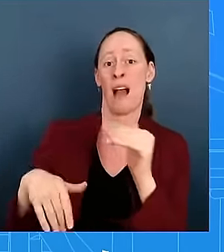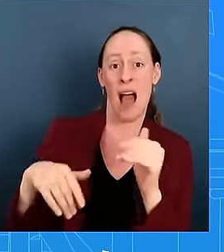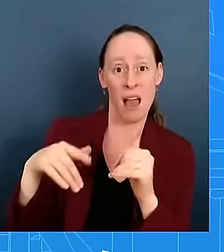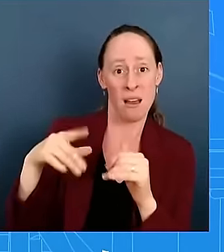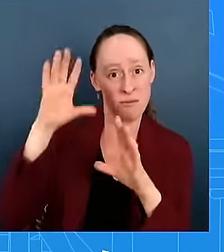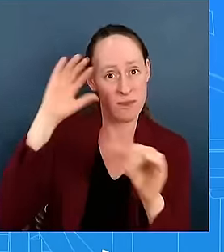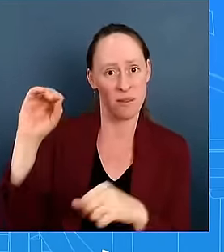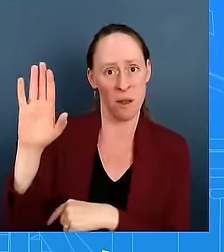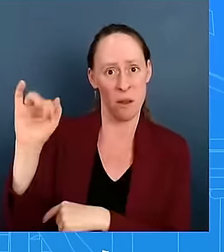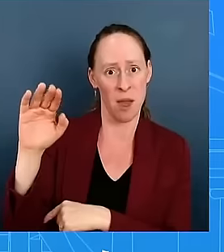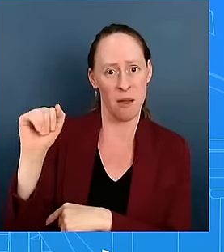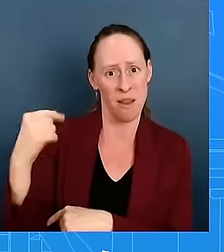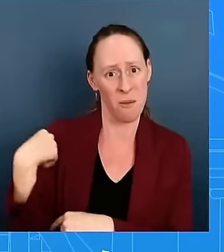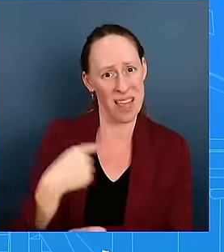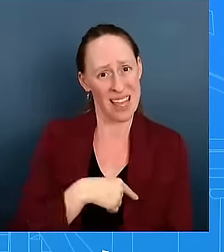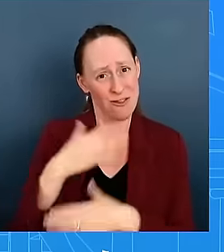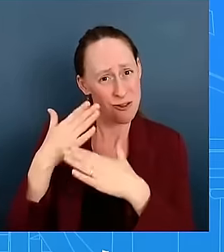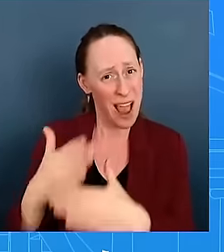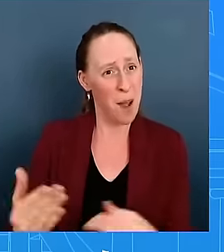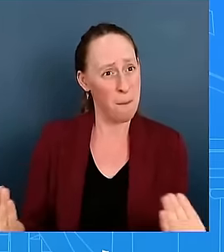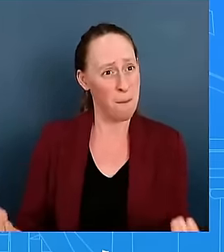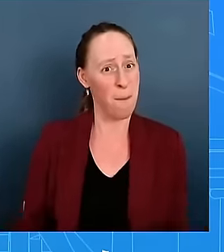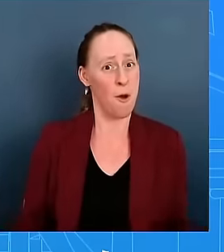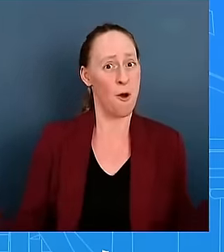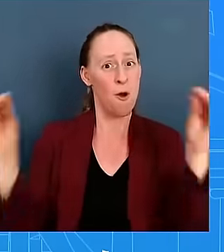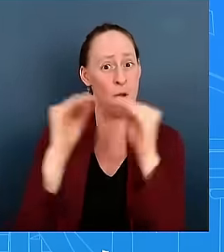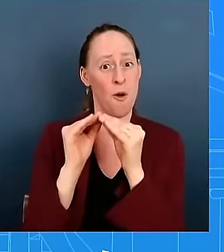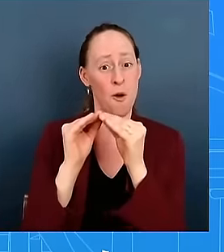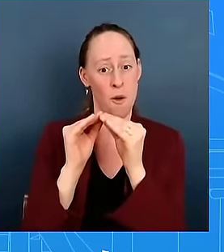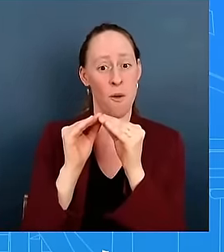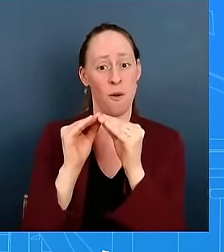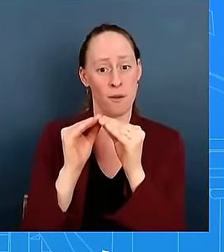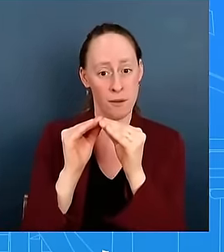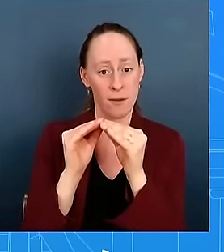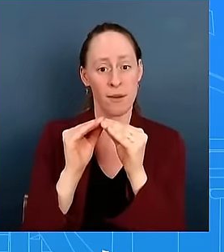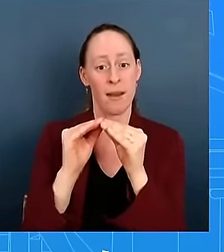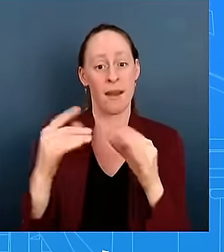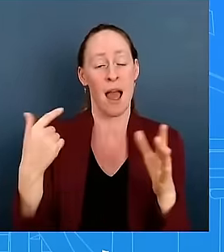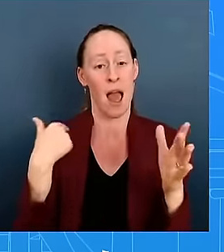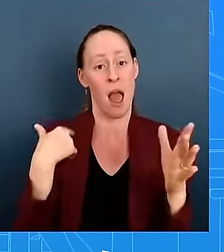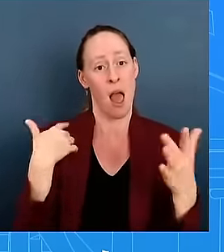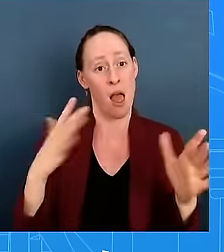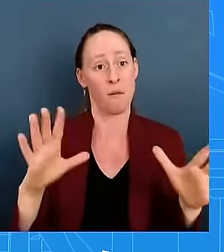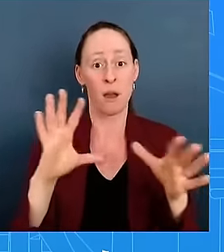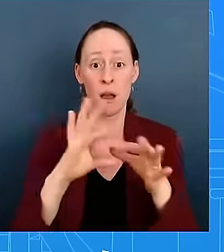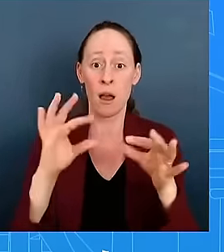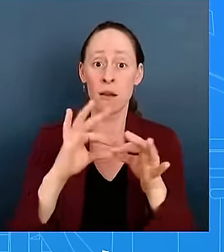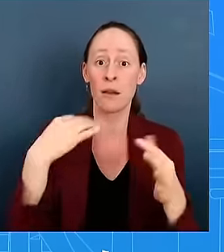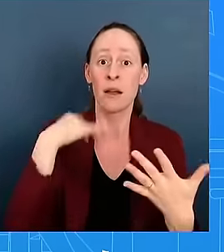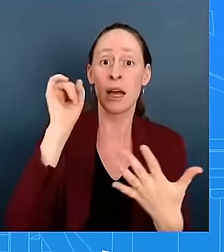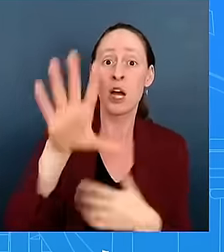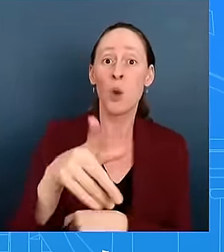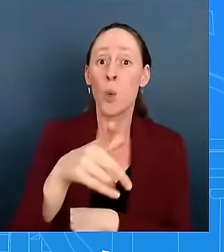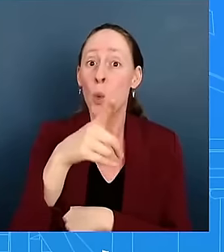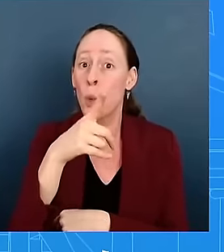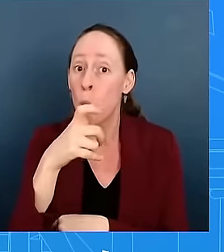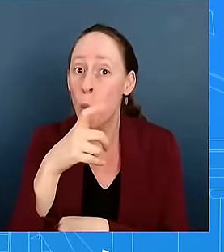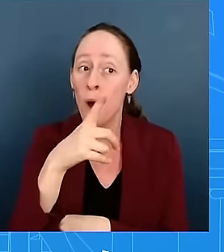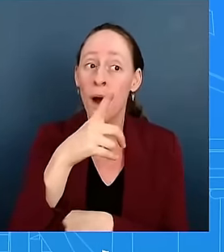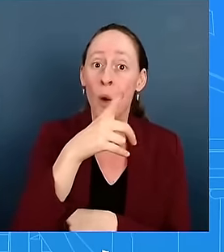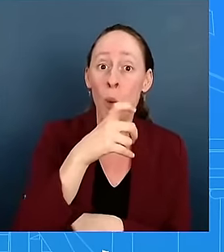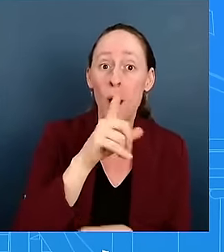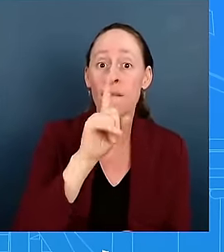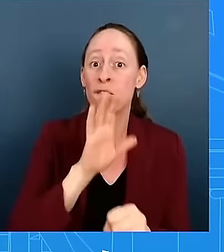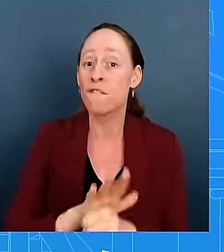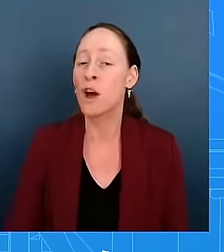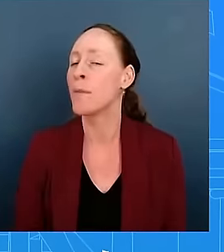But I am not going to divulge somebody's name or confirm someone. I'm not going to do that. That